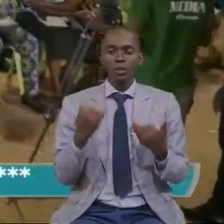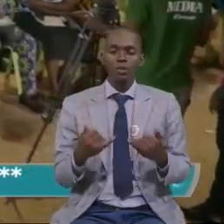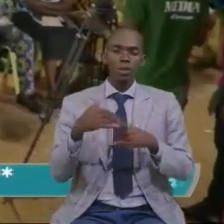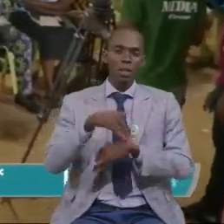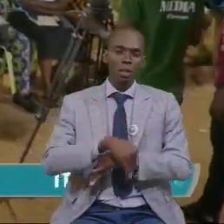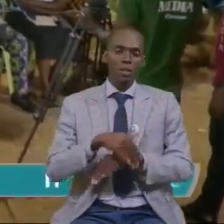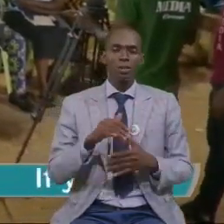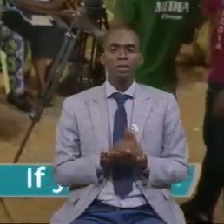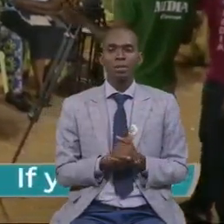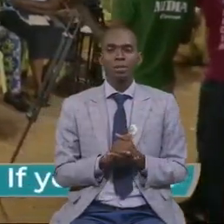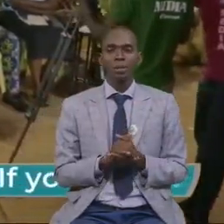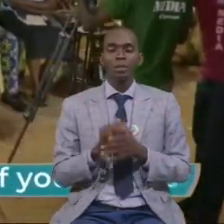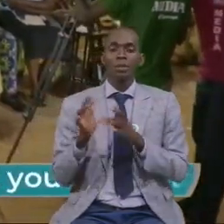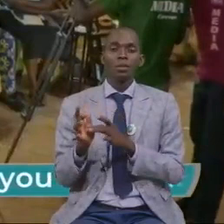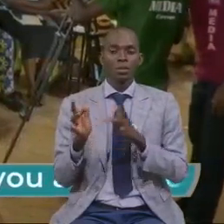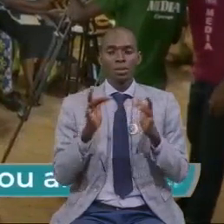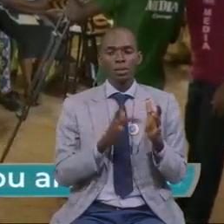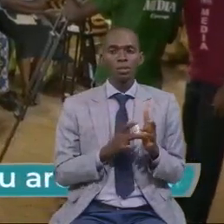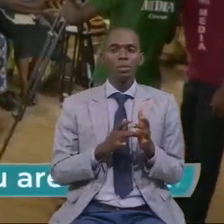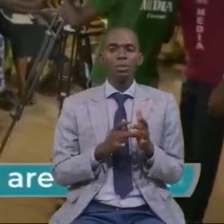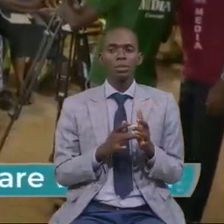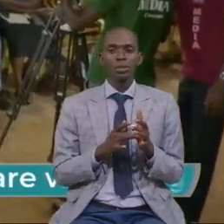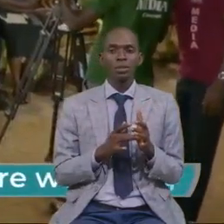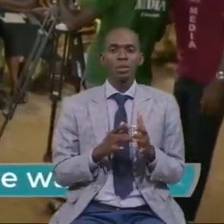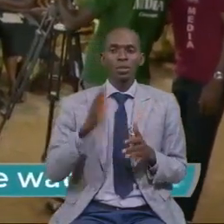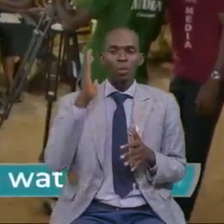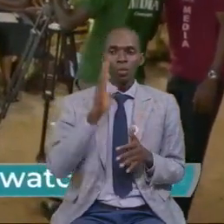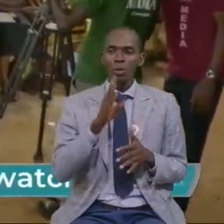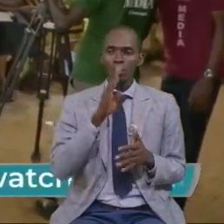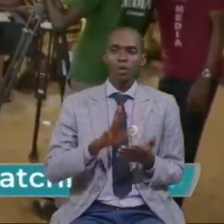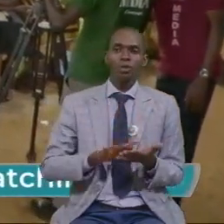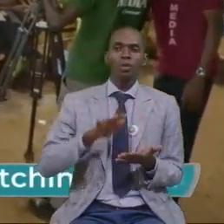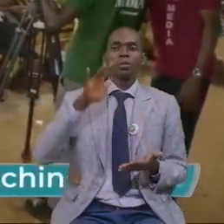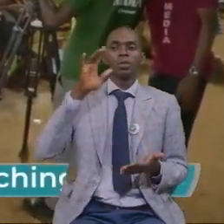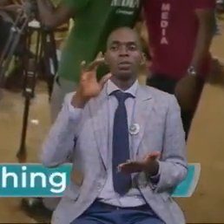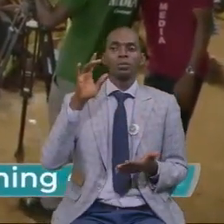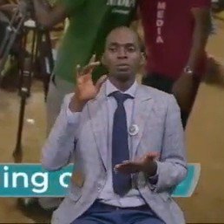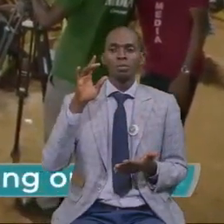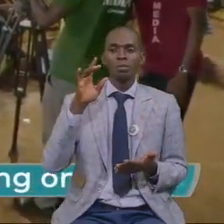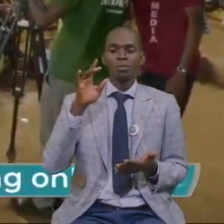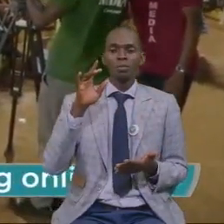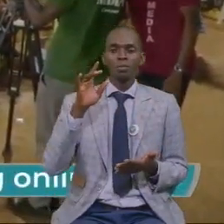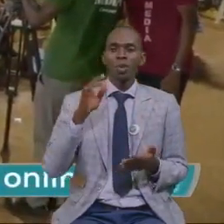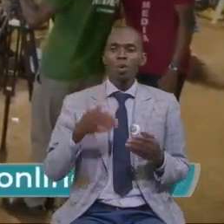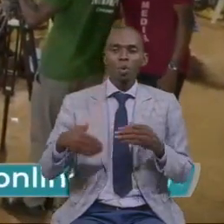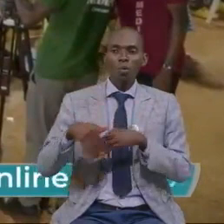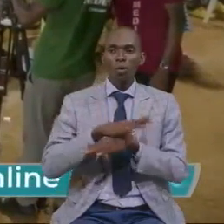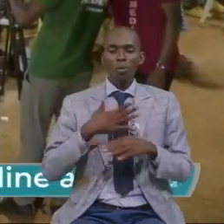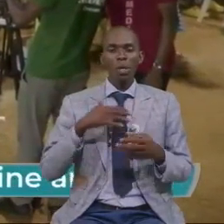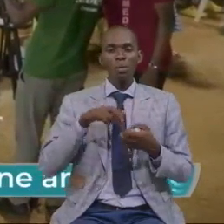tonight, Jesus will be glorified over my problem.